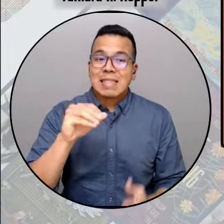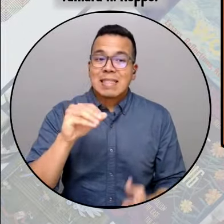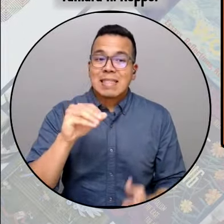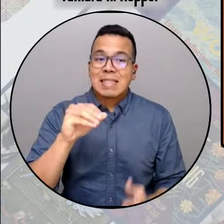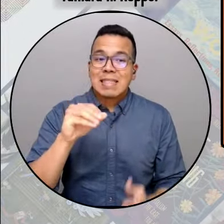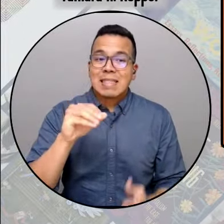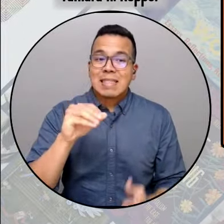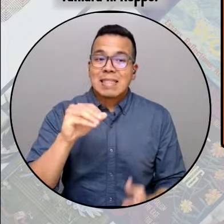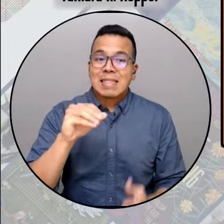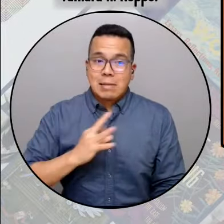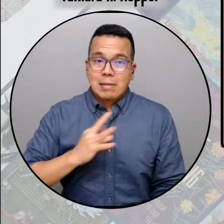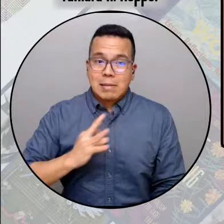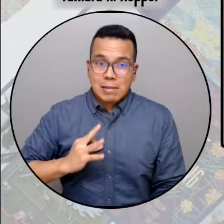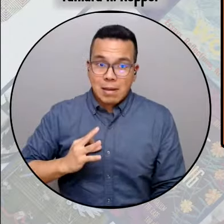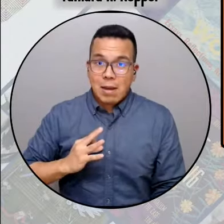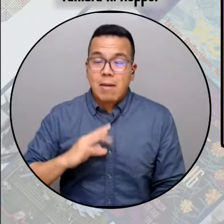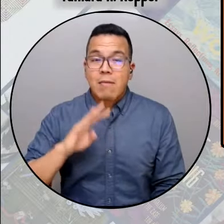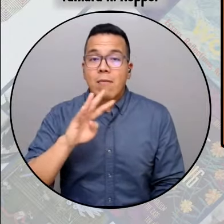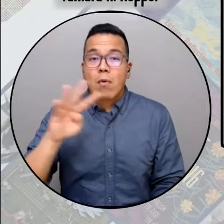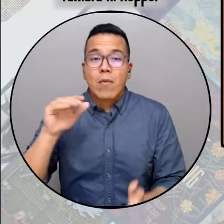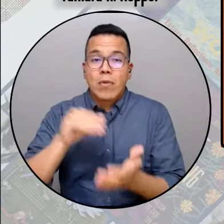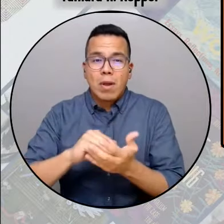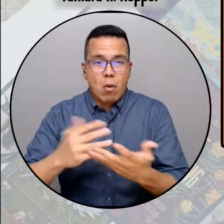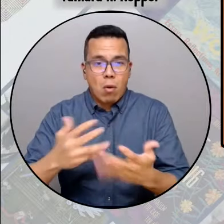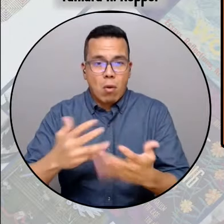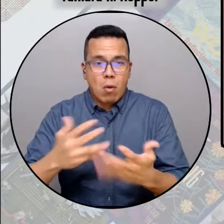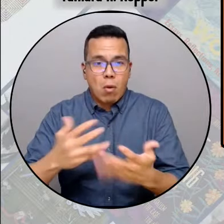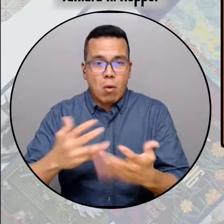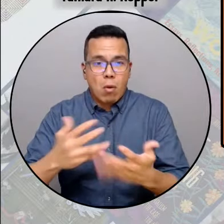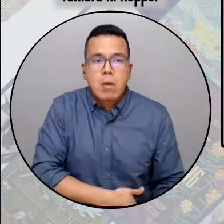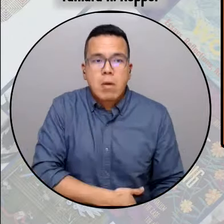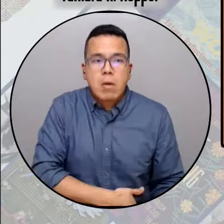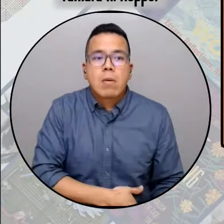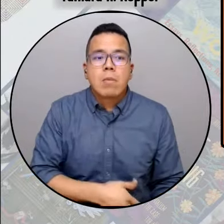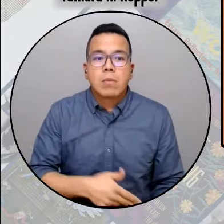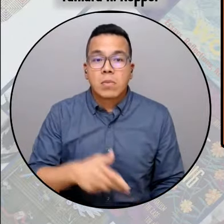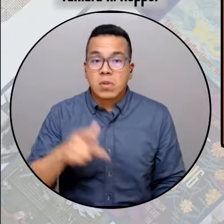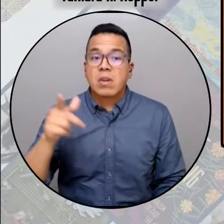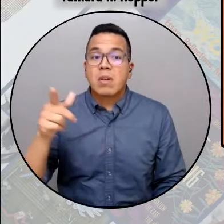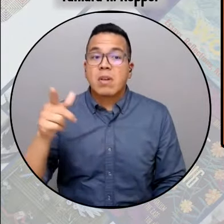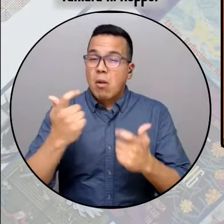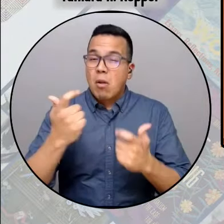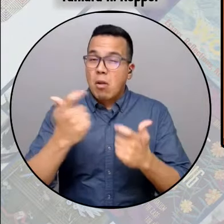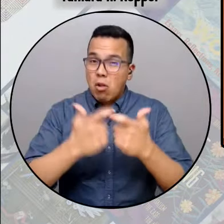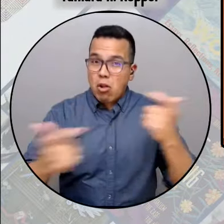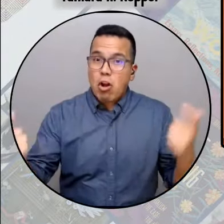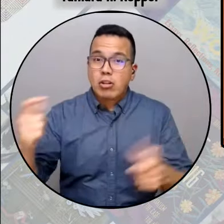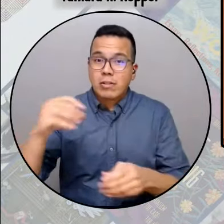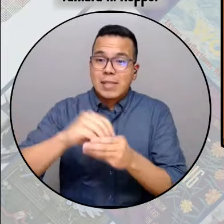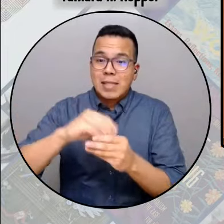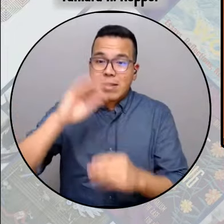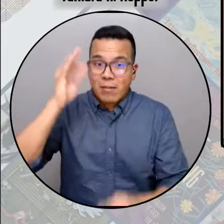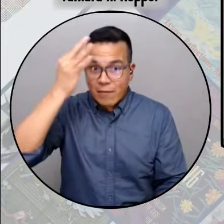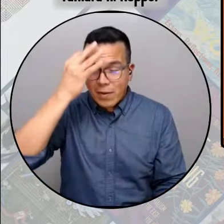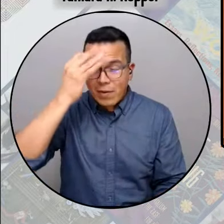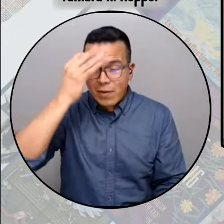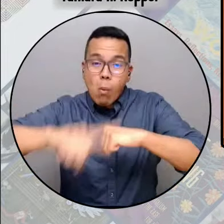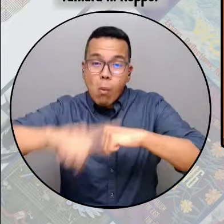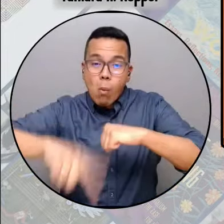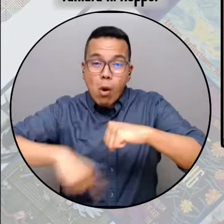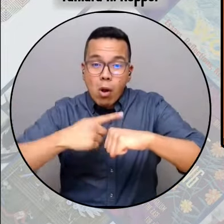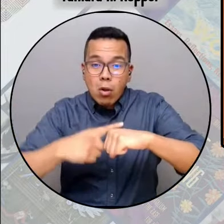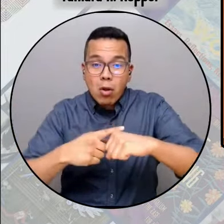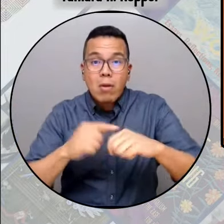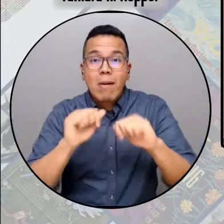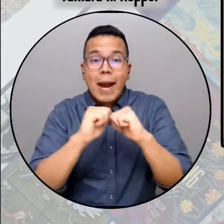right? And they're the largest federal law enforcement agency in the United States and one of the largest law enforcement agencies in the world, okay?